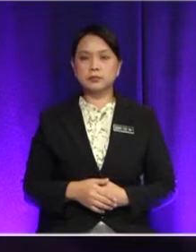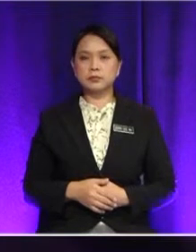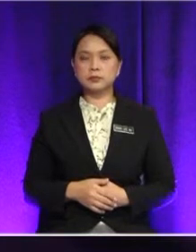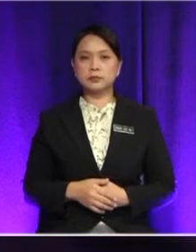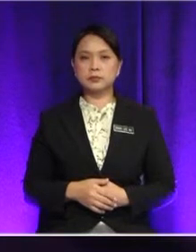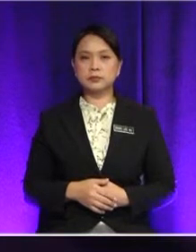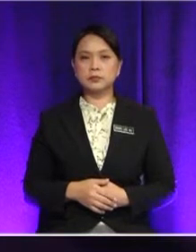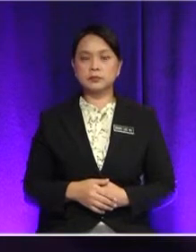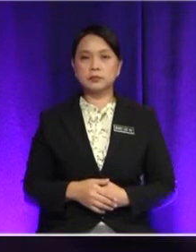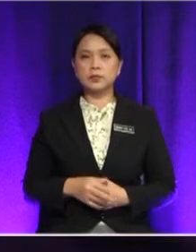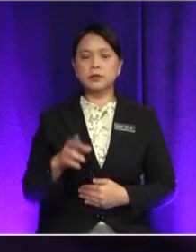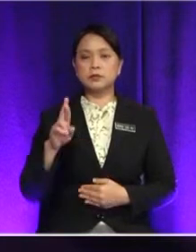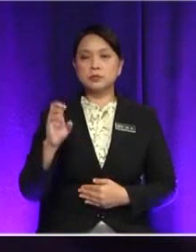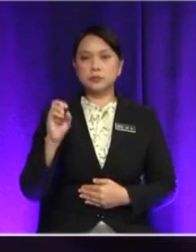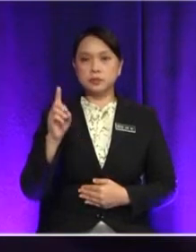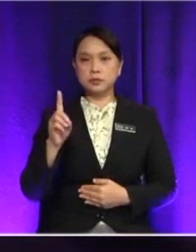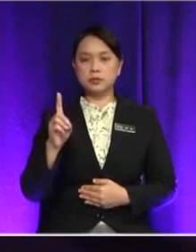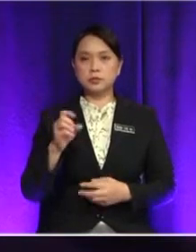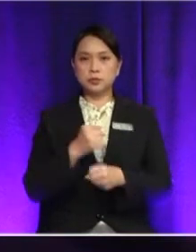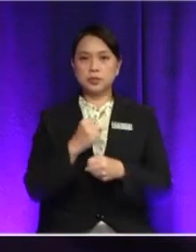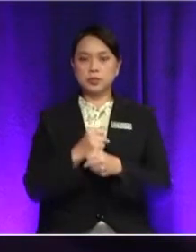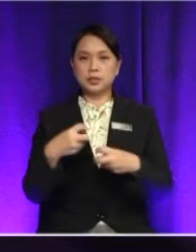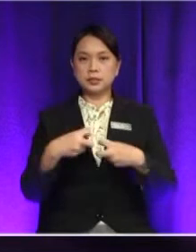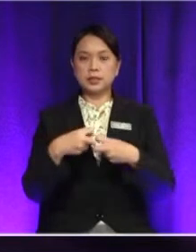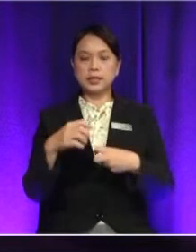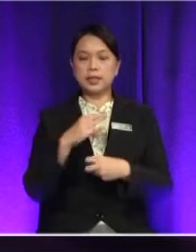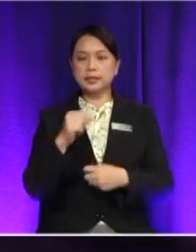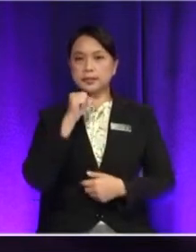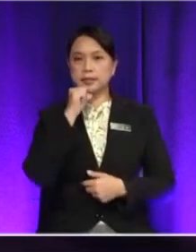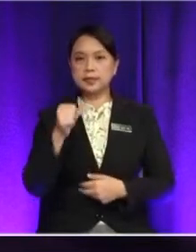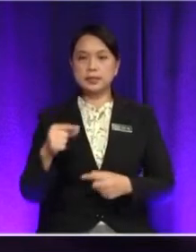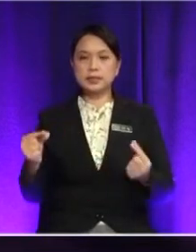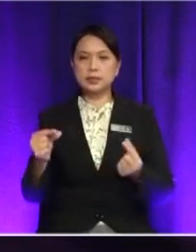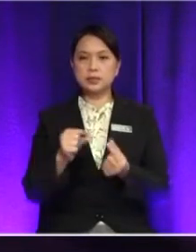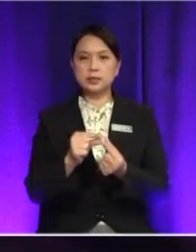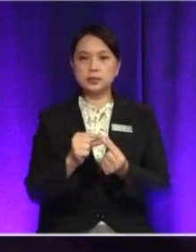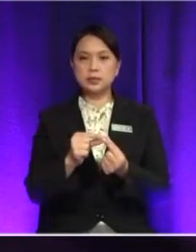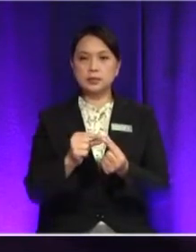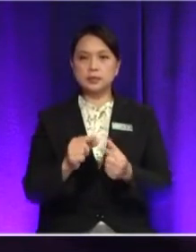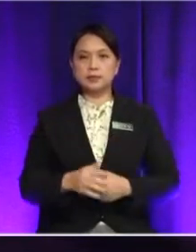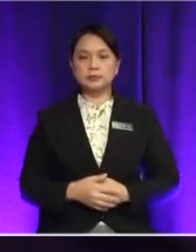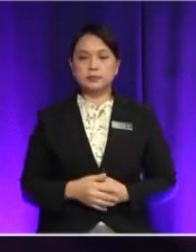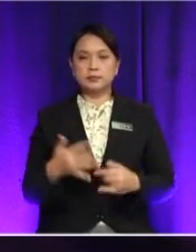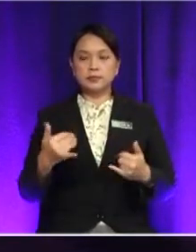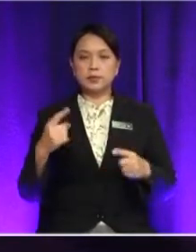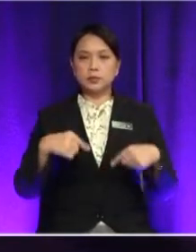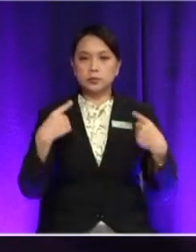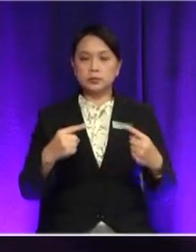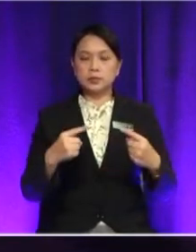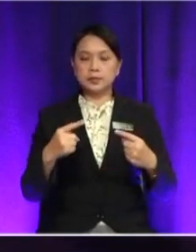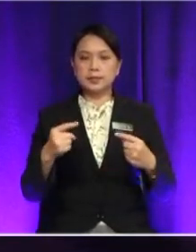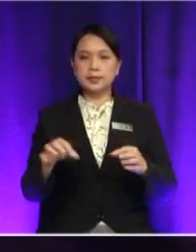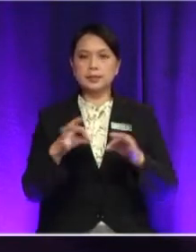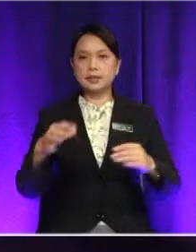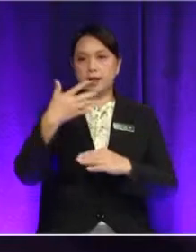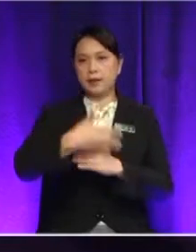Yes, roadworks, electricity and disconnected. Good job. So now, let's go to the sentence after the gap. Can I have